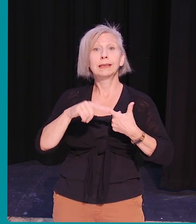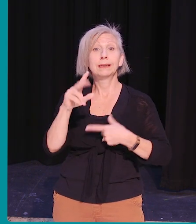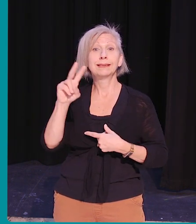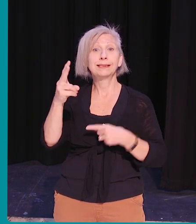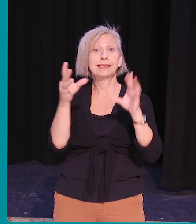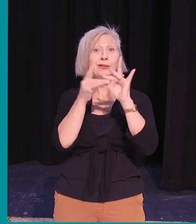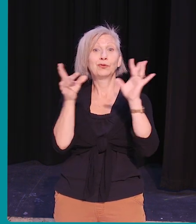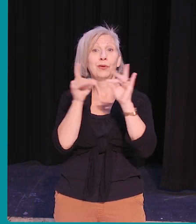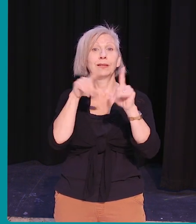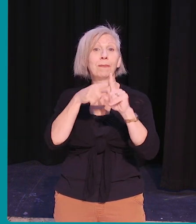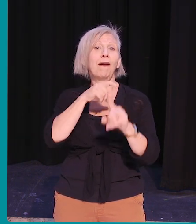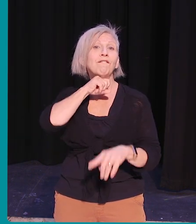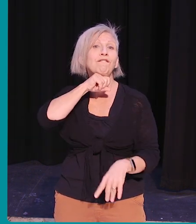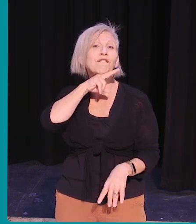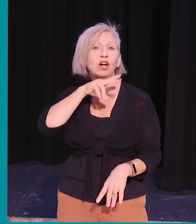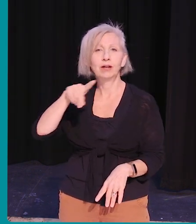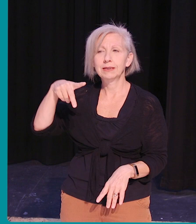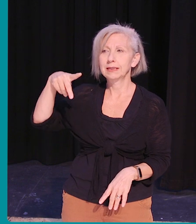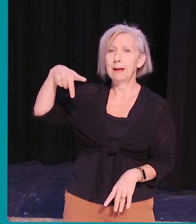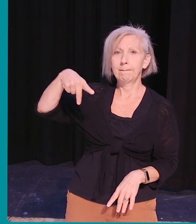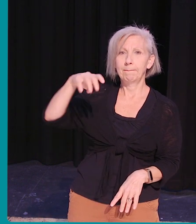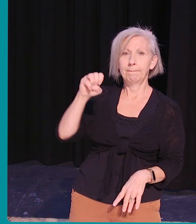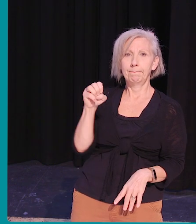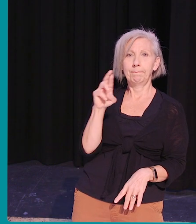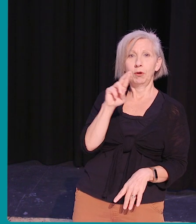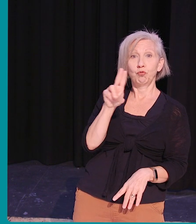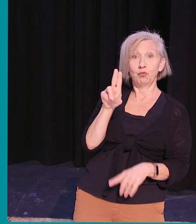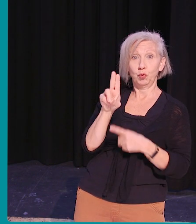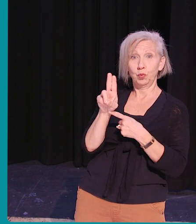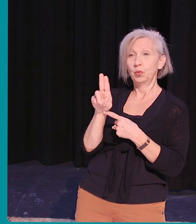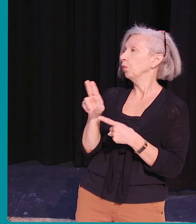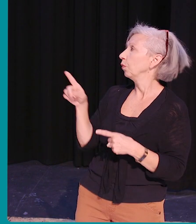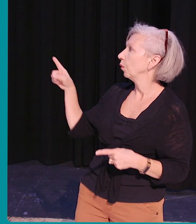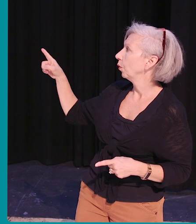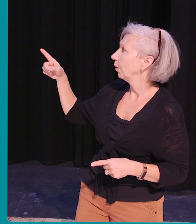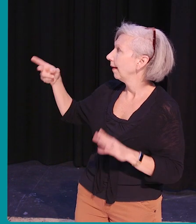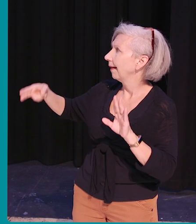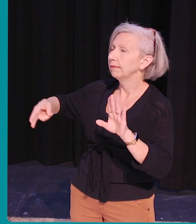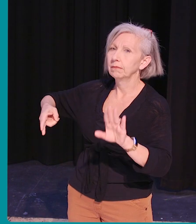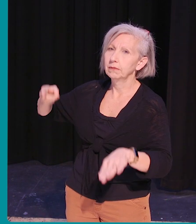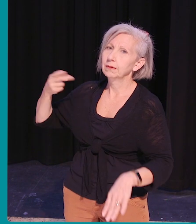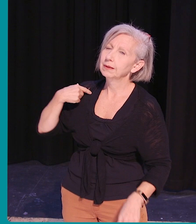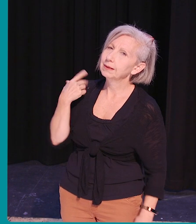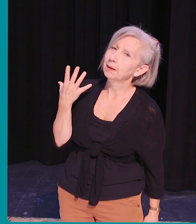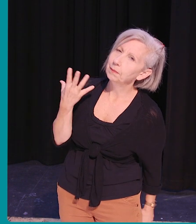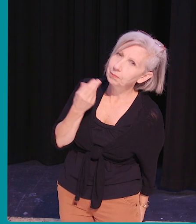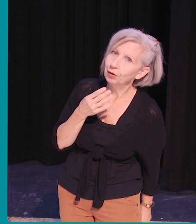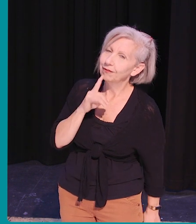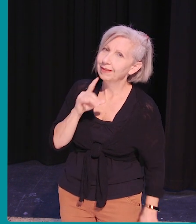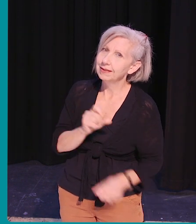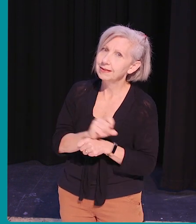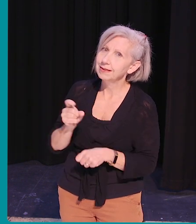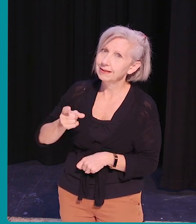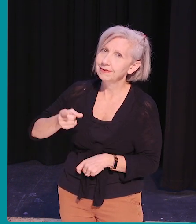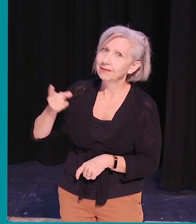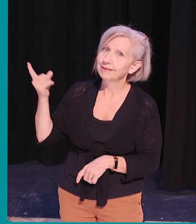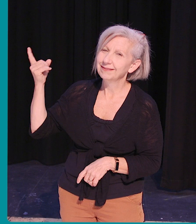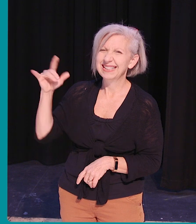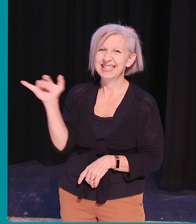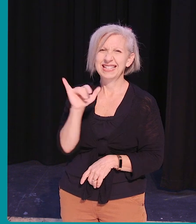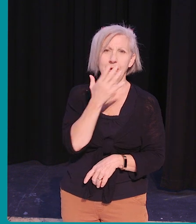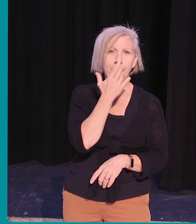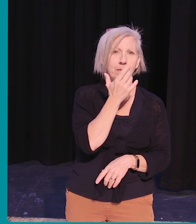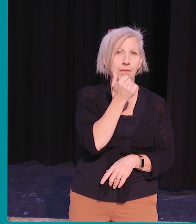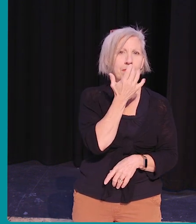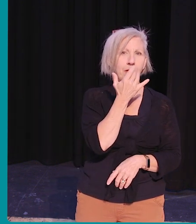about 12,500 feet above sea level. It's absolutely lovely. This is like Colorado height, right? Like now we're talking like some serious elevation, right? And unfortunately, the wild